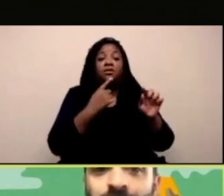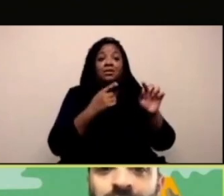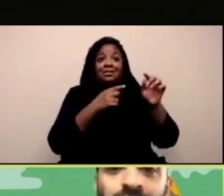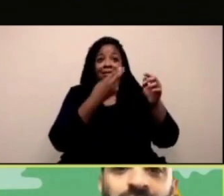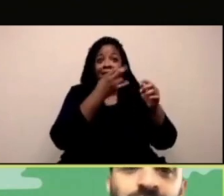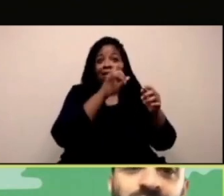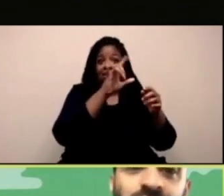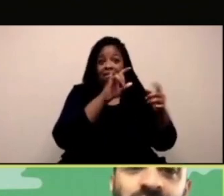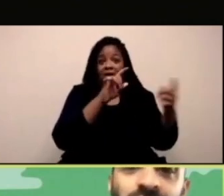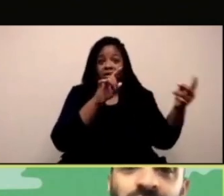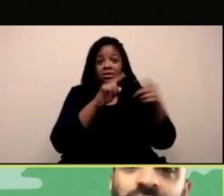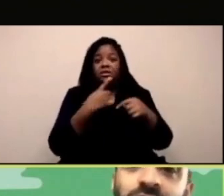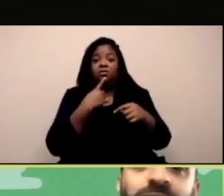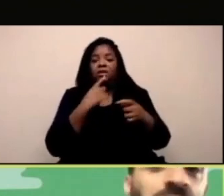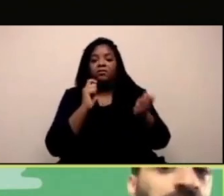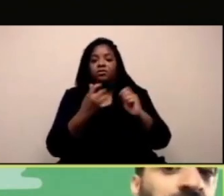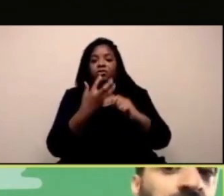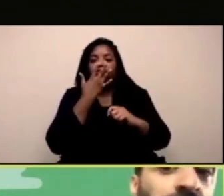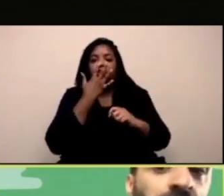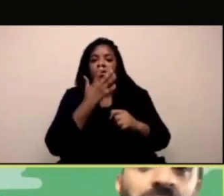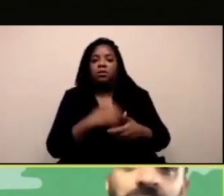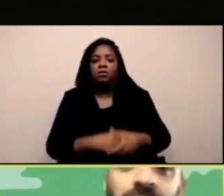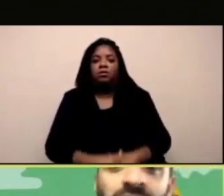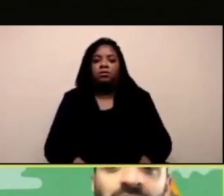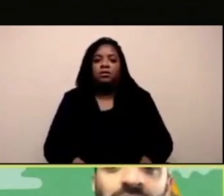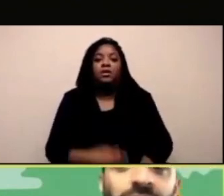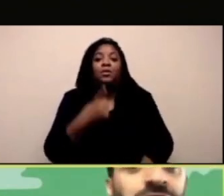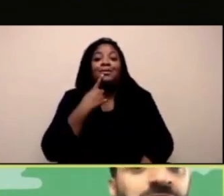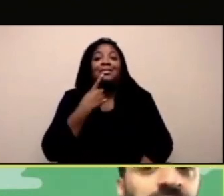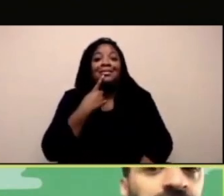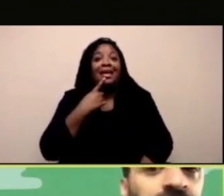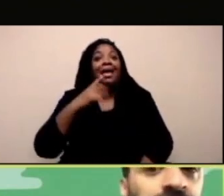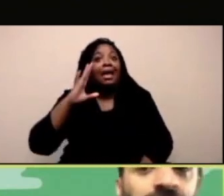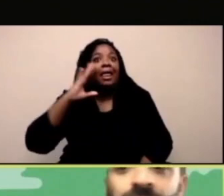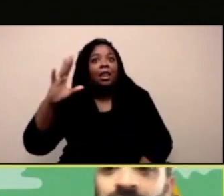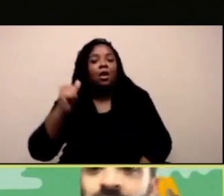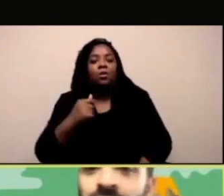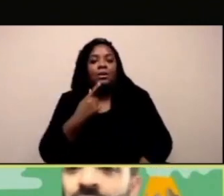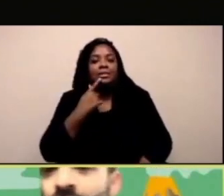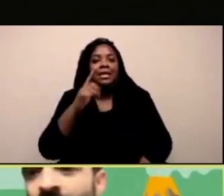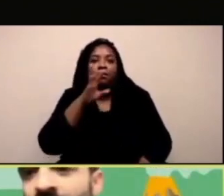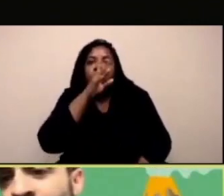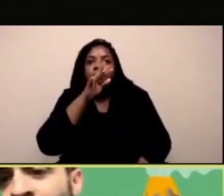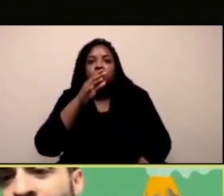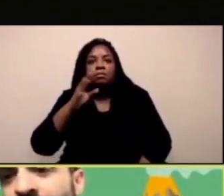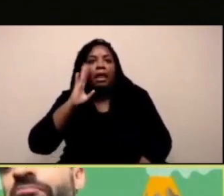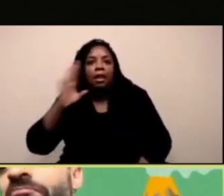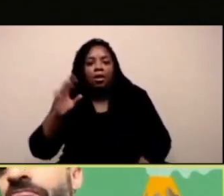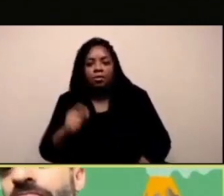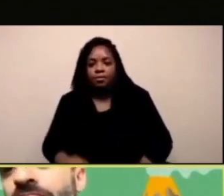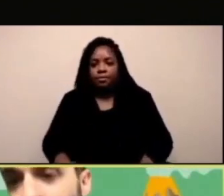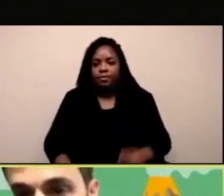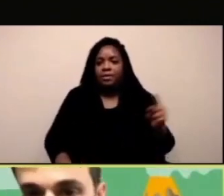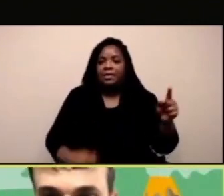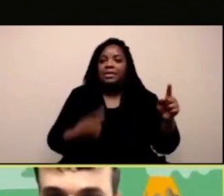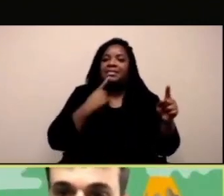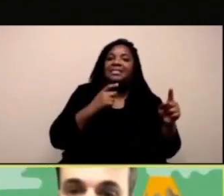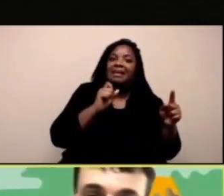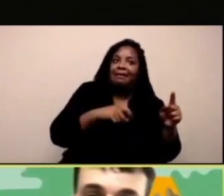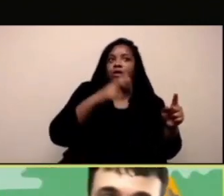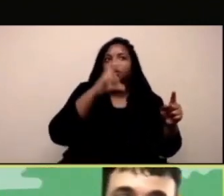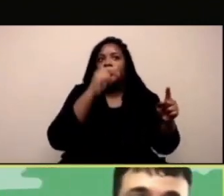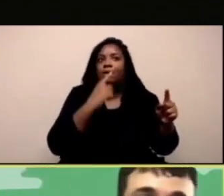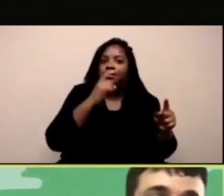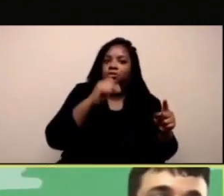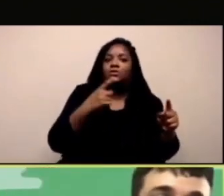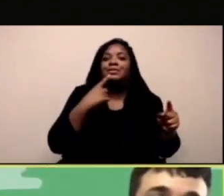touches my mouth, it will change color and Hello. say hello. Hello. I can say No. Yes. No.